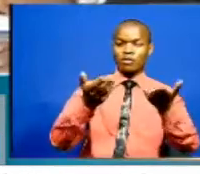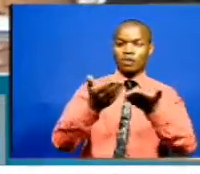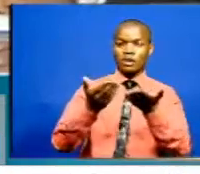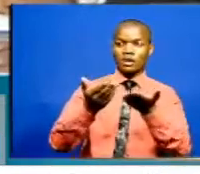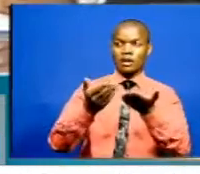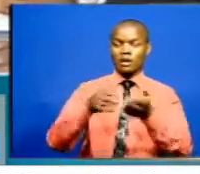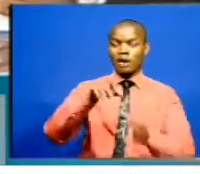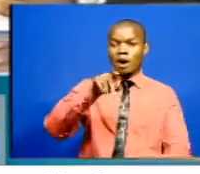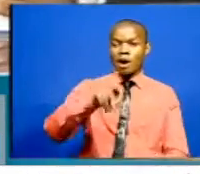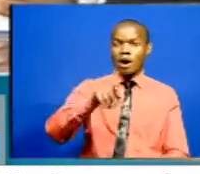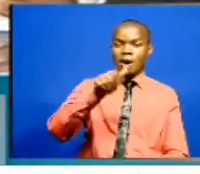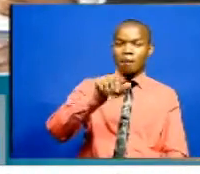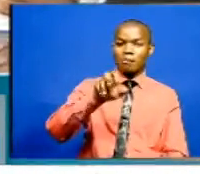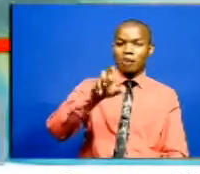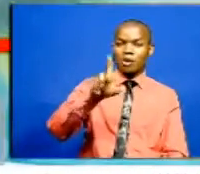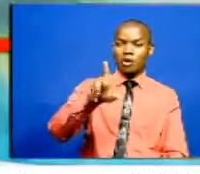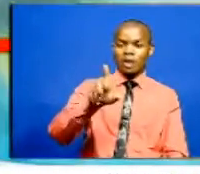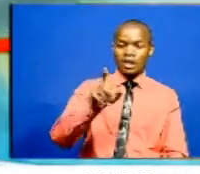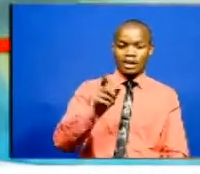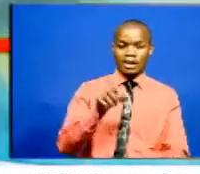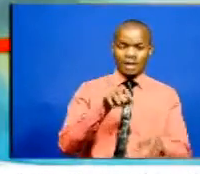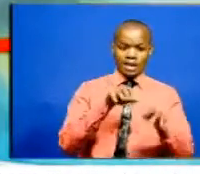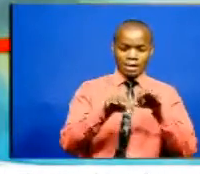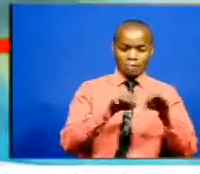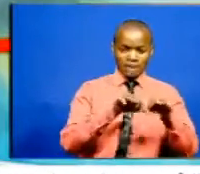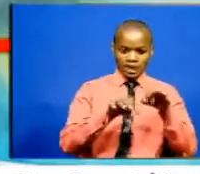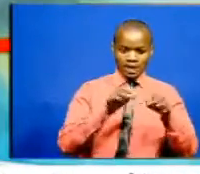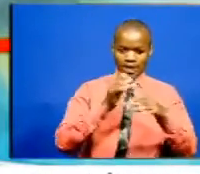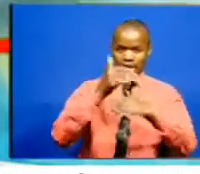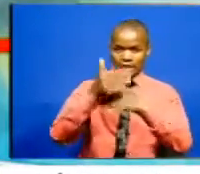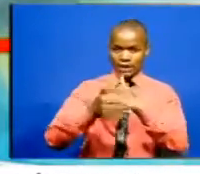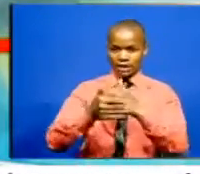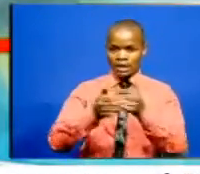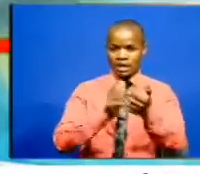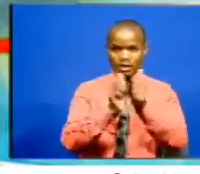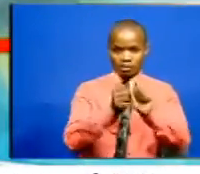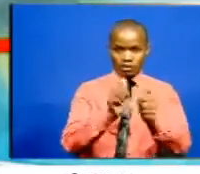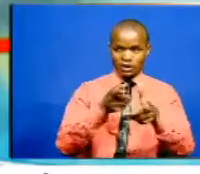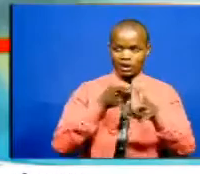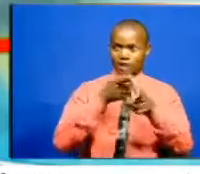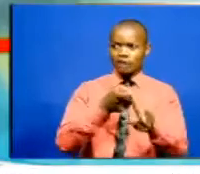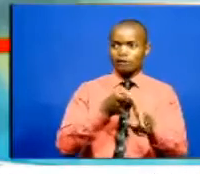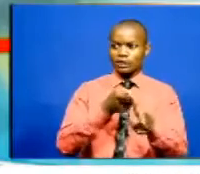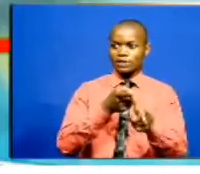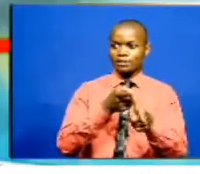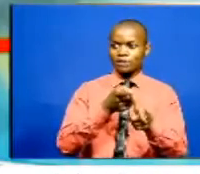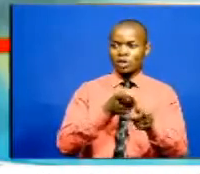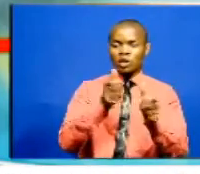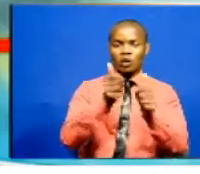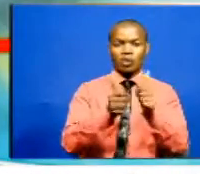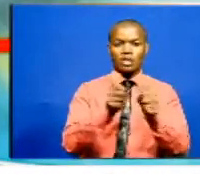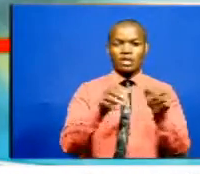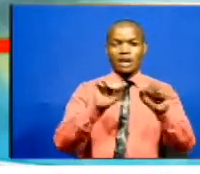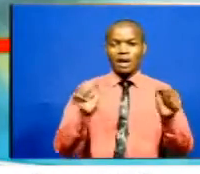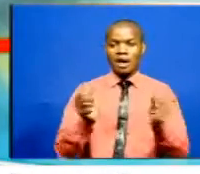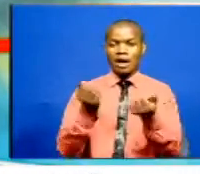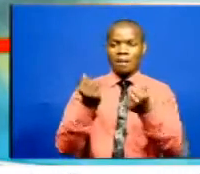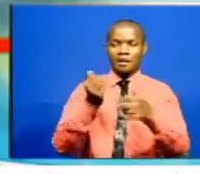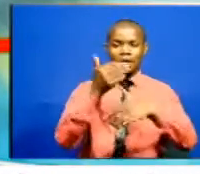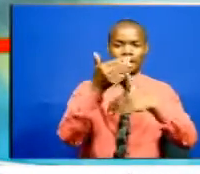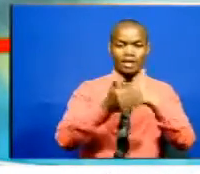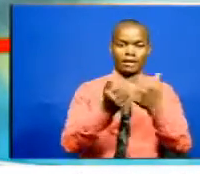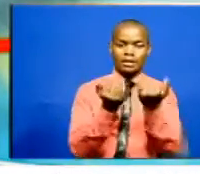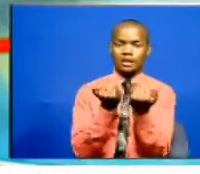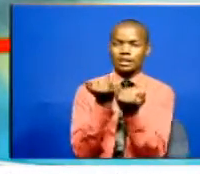giving a brief on the upcoming Sports Personality Awards that will be held this Saturday. And